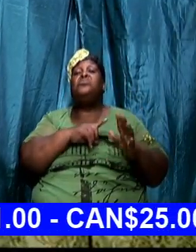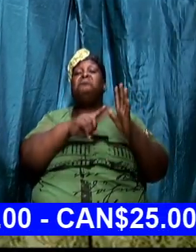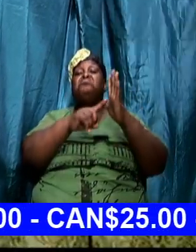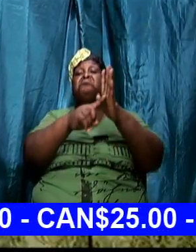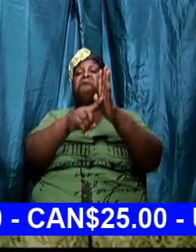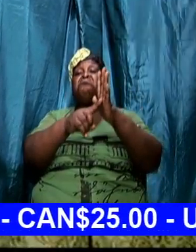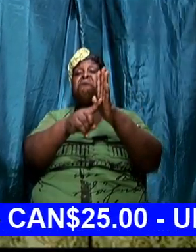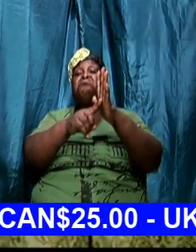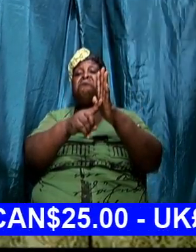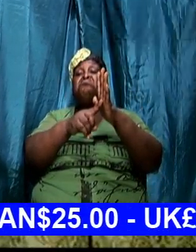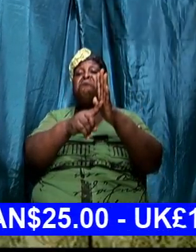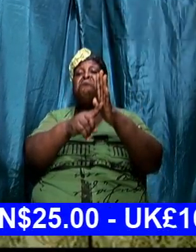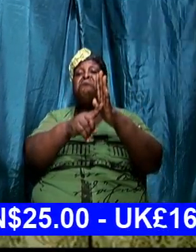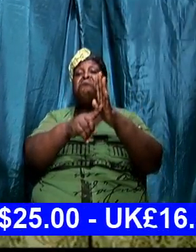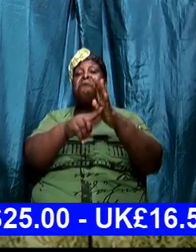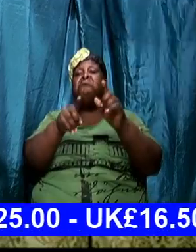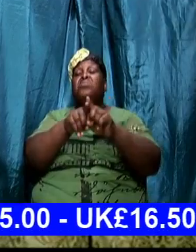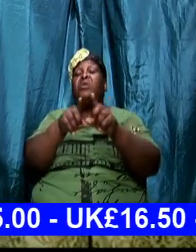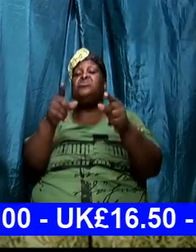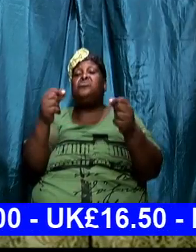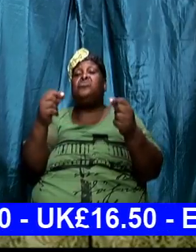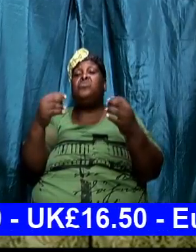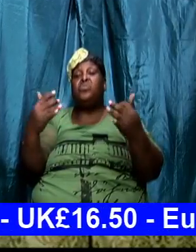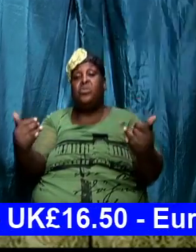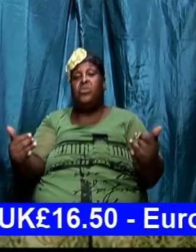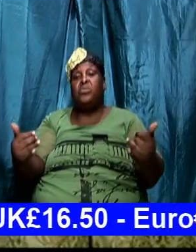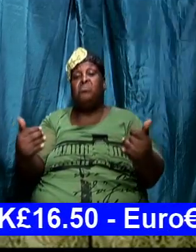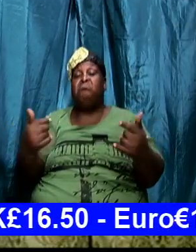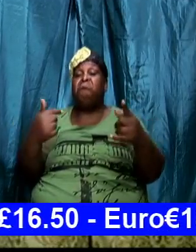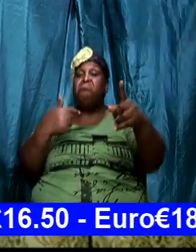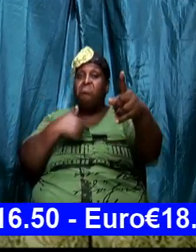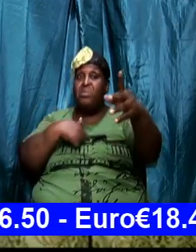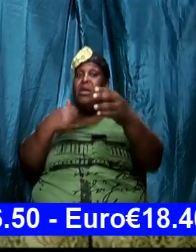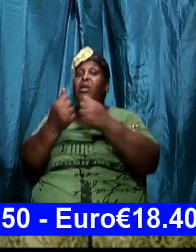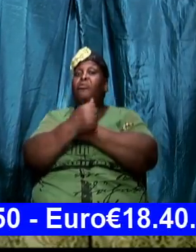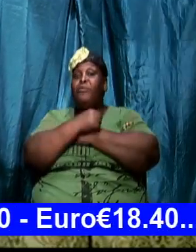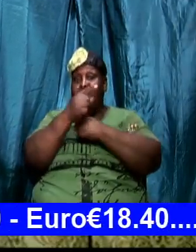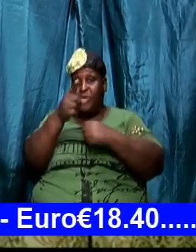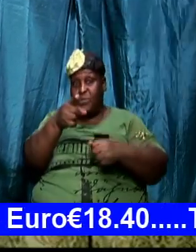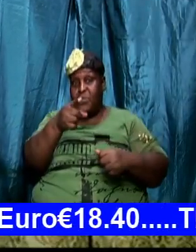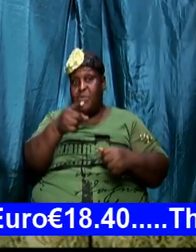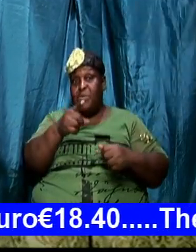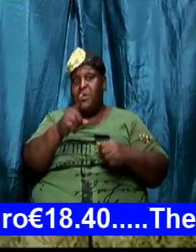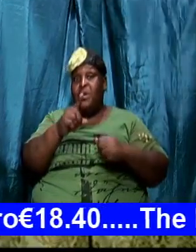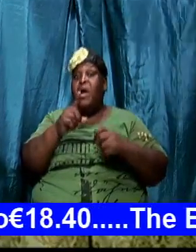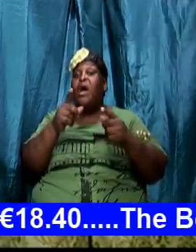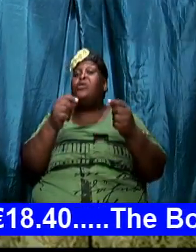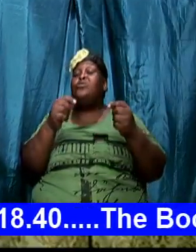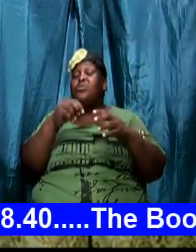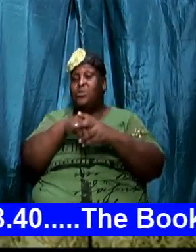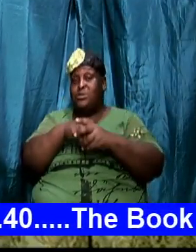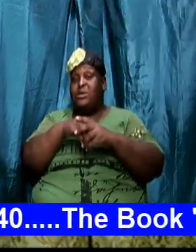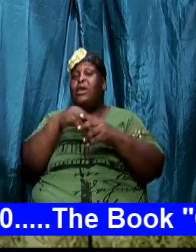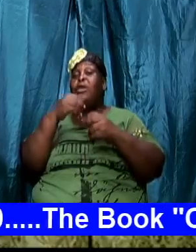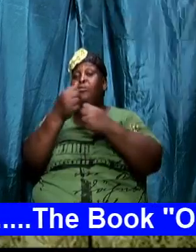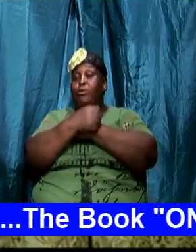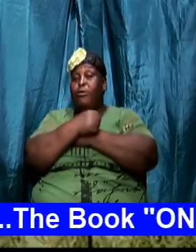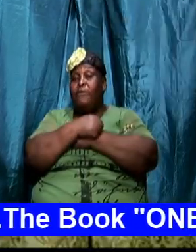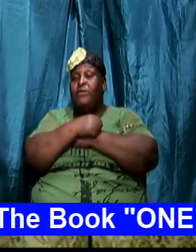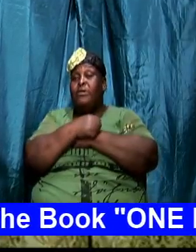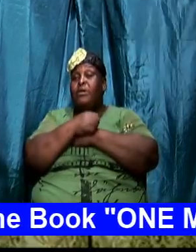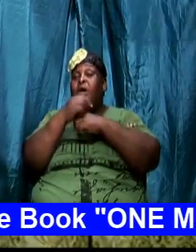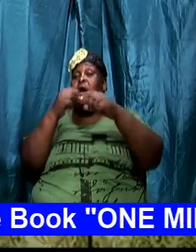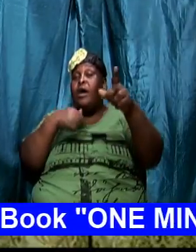doing now. I love you, and I'm just going through this in love, but I must tell us, and I will